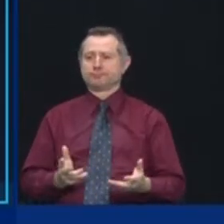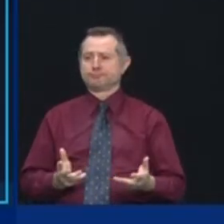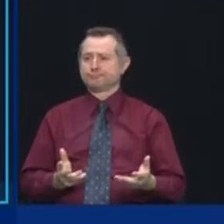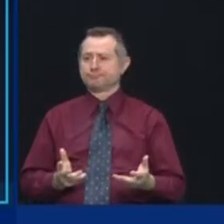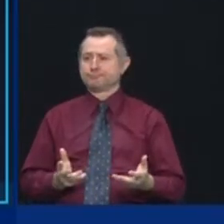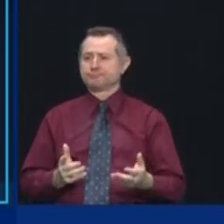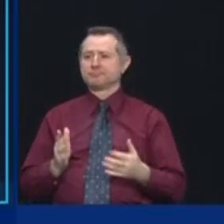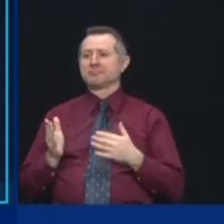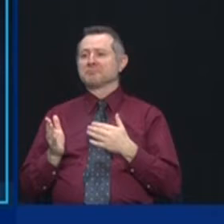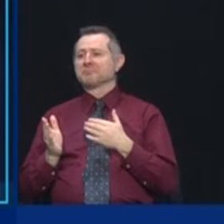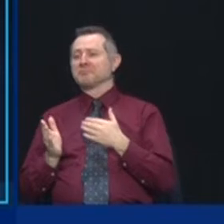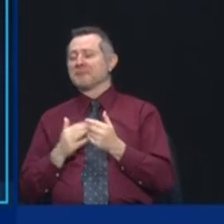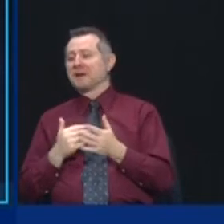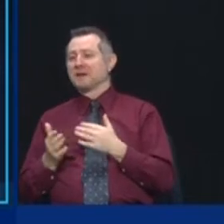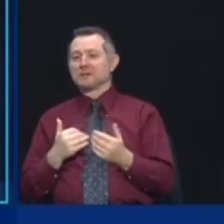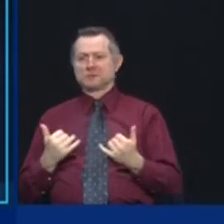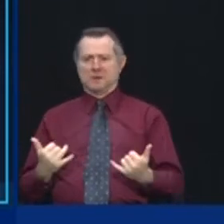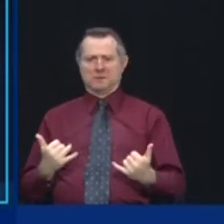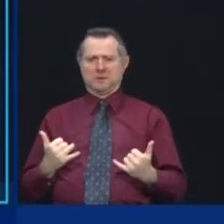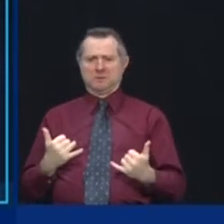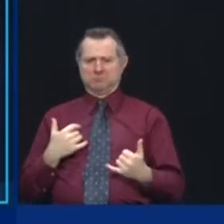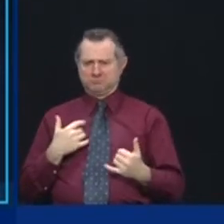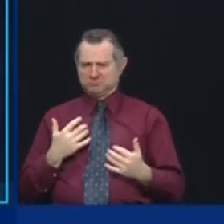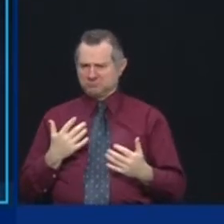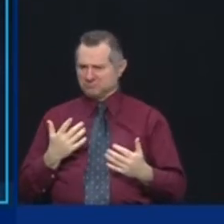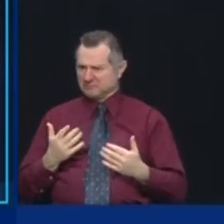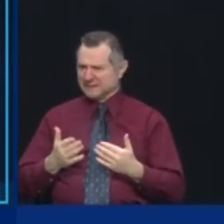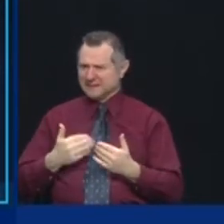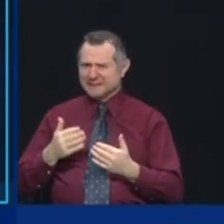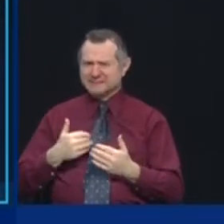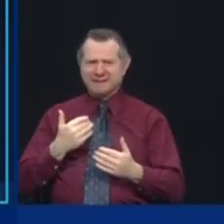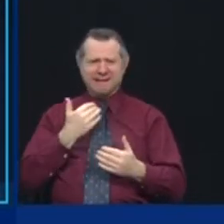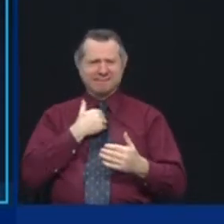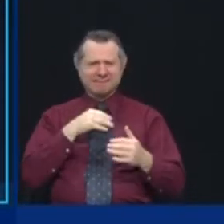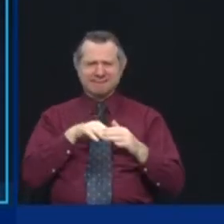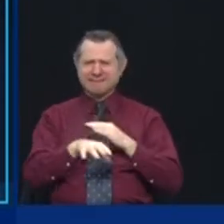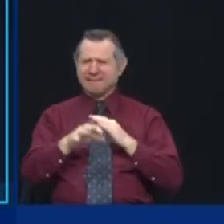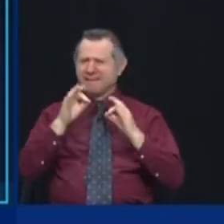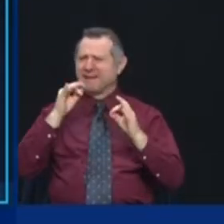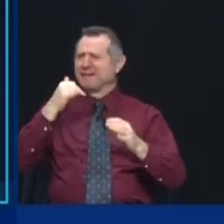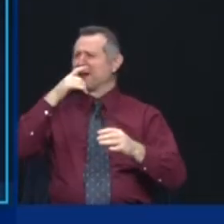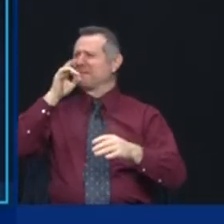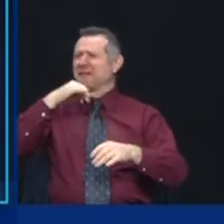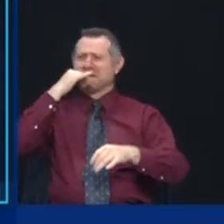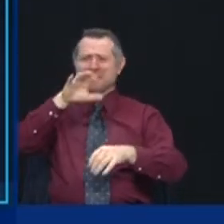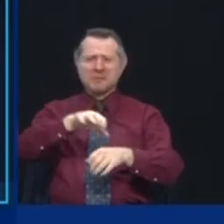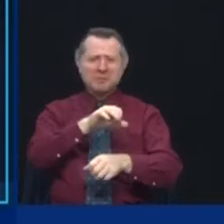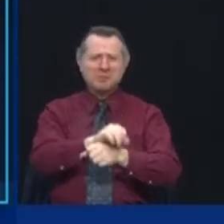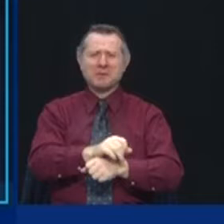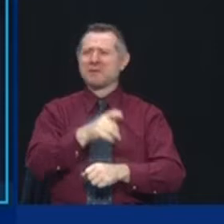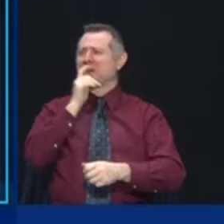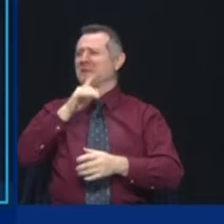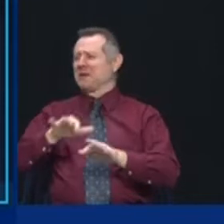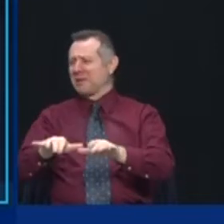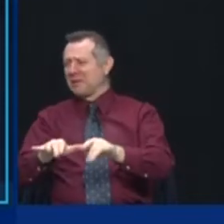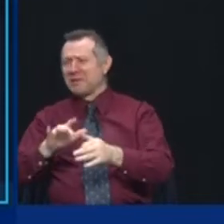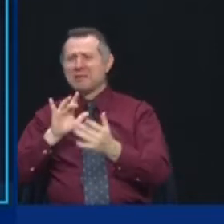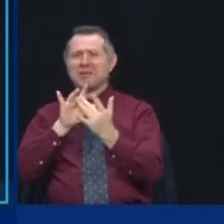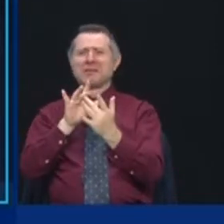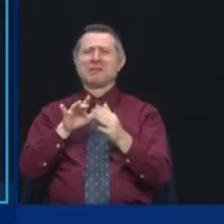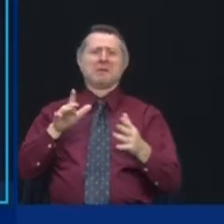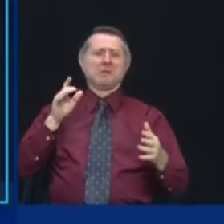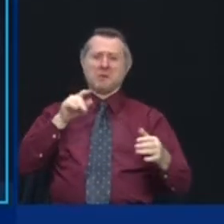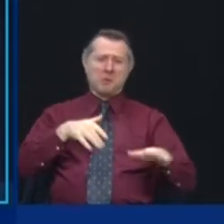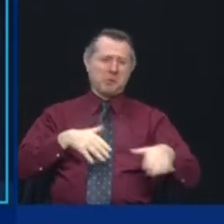easier to get vaccinated. You don't have to make an appointment. It's walk-in. Everybody is